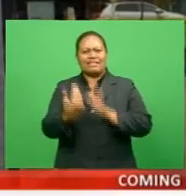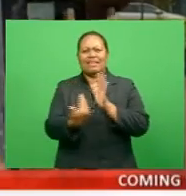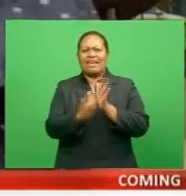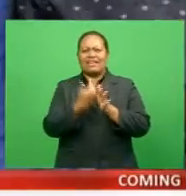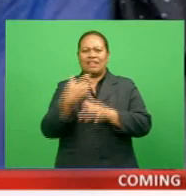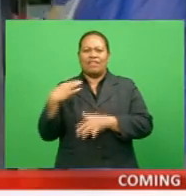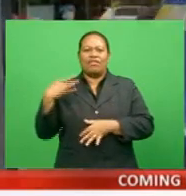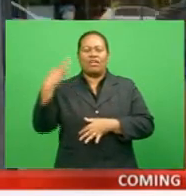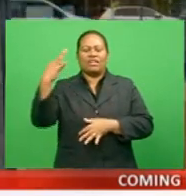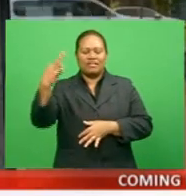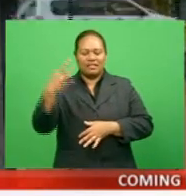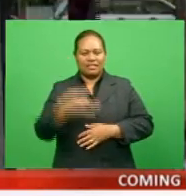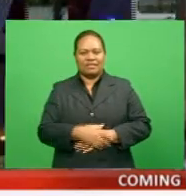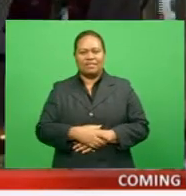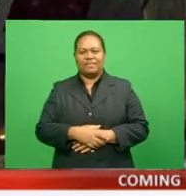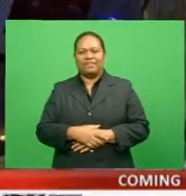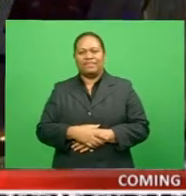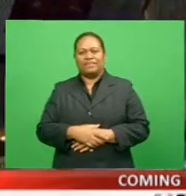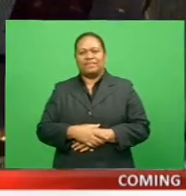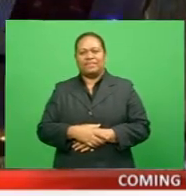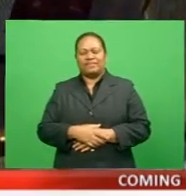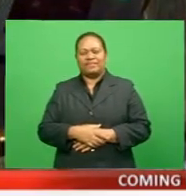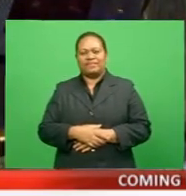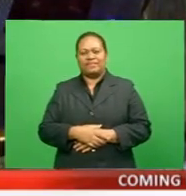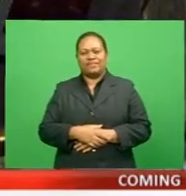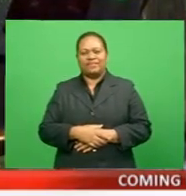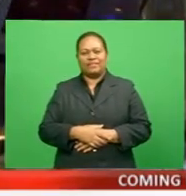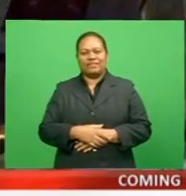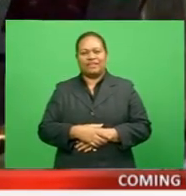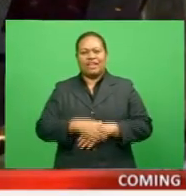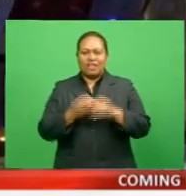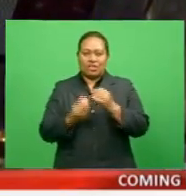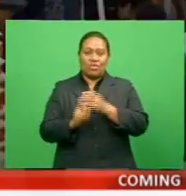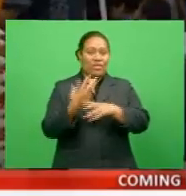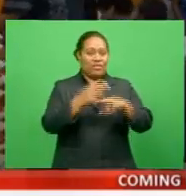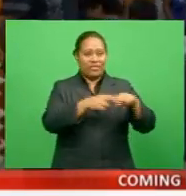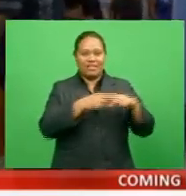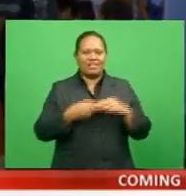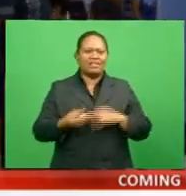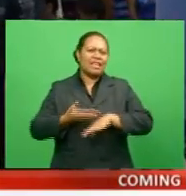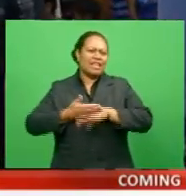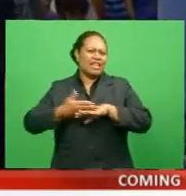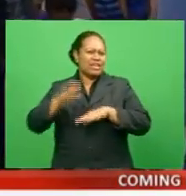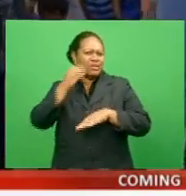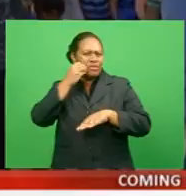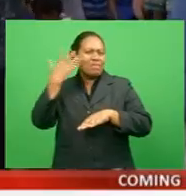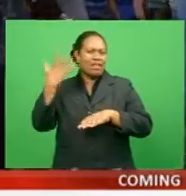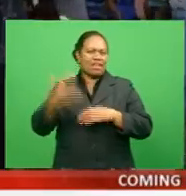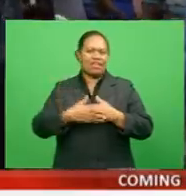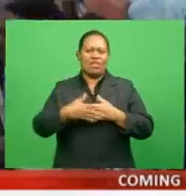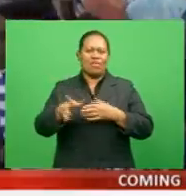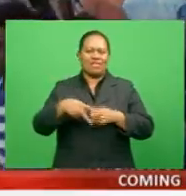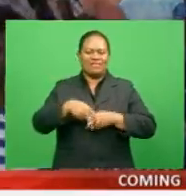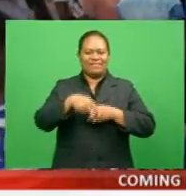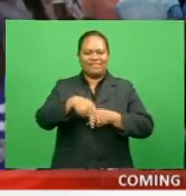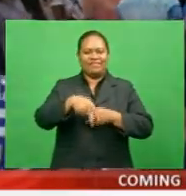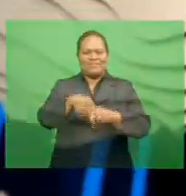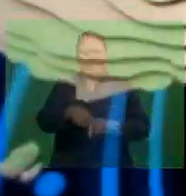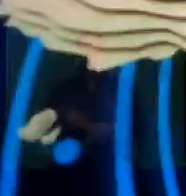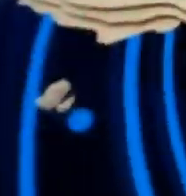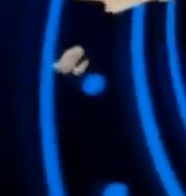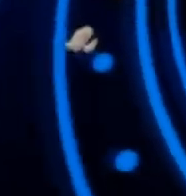enters voluntary compliance. And in growing Fiji, new supermarket opens in Nanranga. Stay with us.